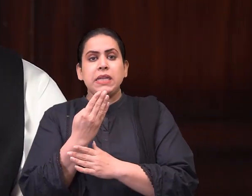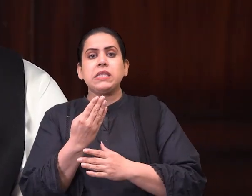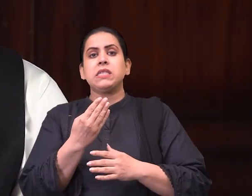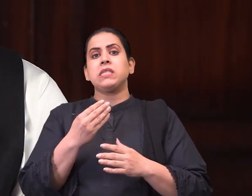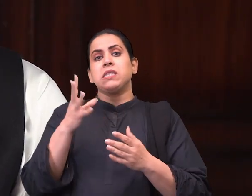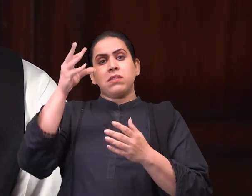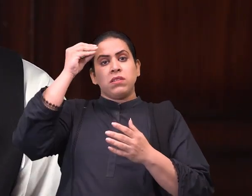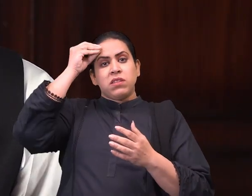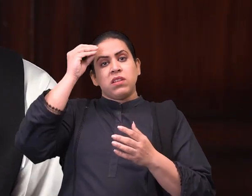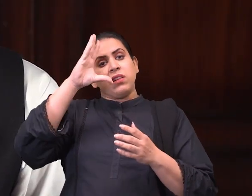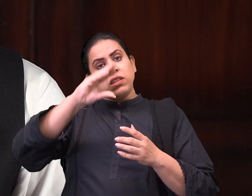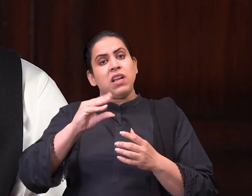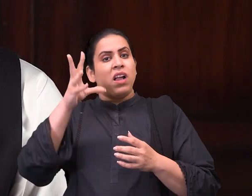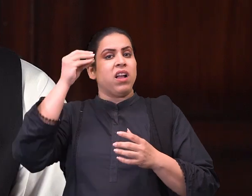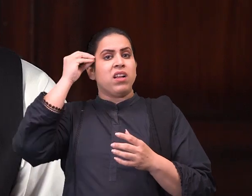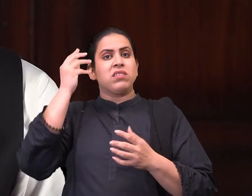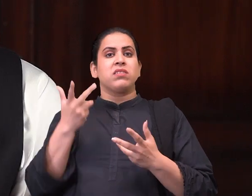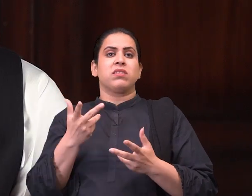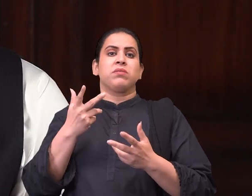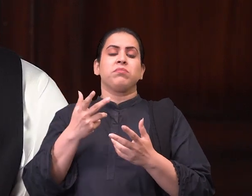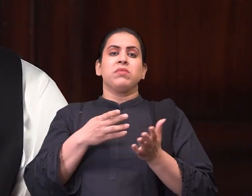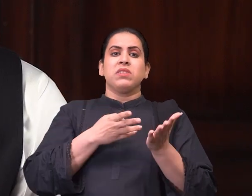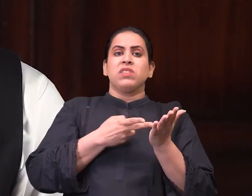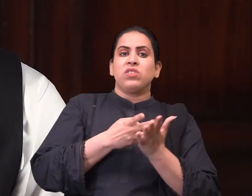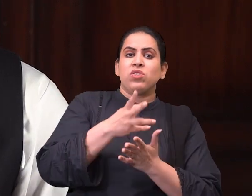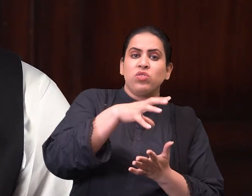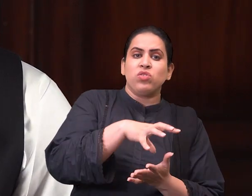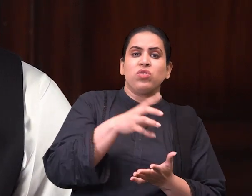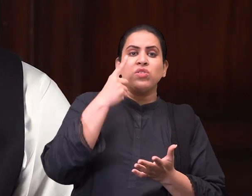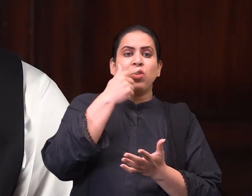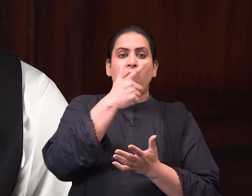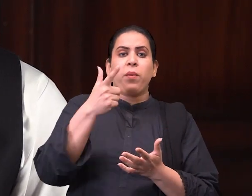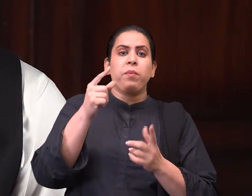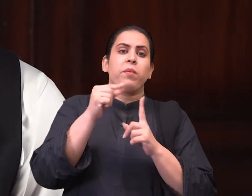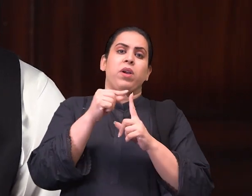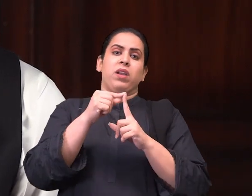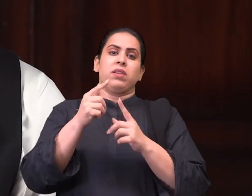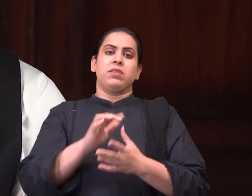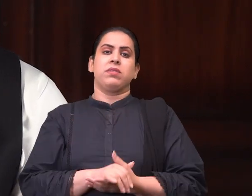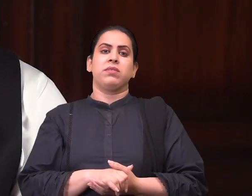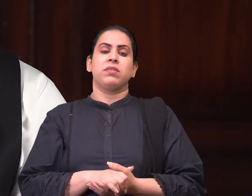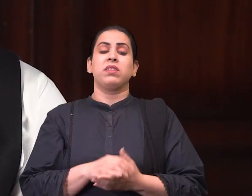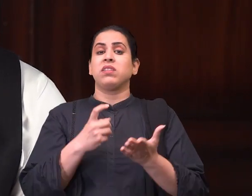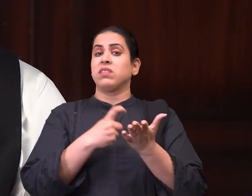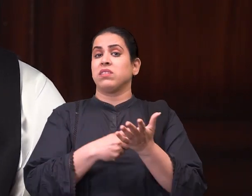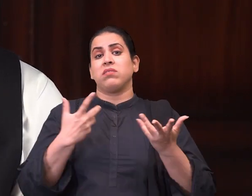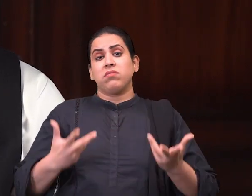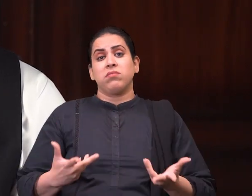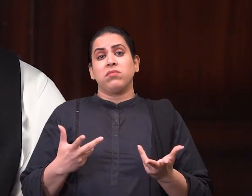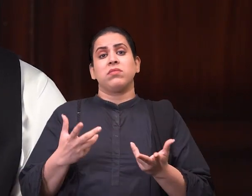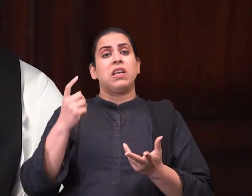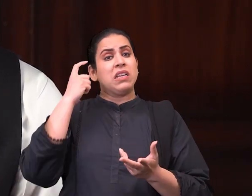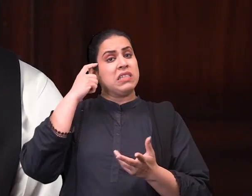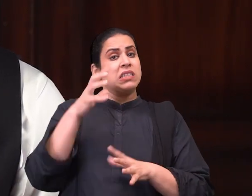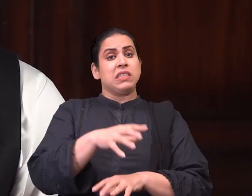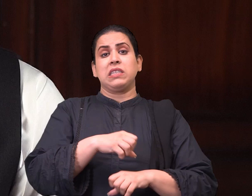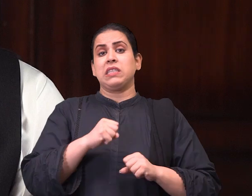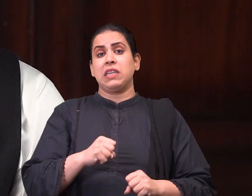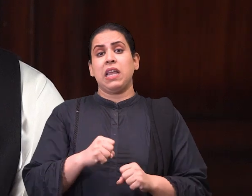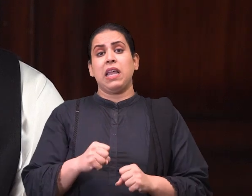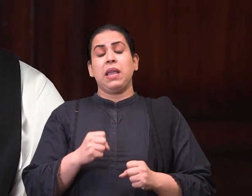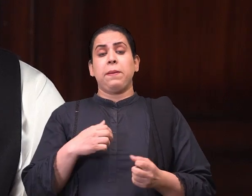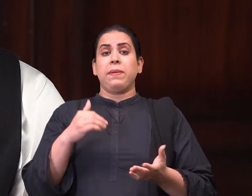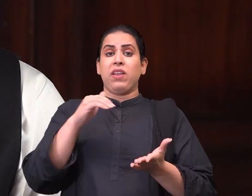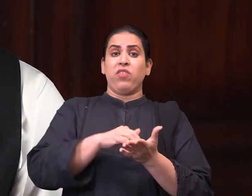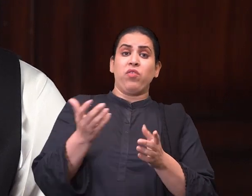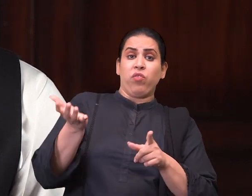widespread misinformation and lack of awareness amongst the rural low-income population of Pakistan, resulting in them